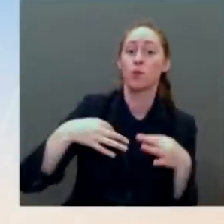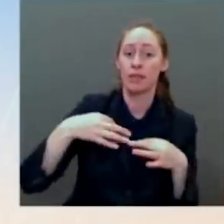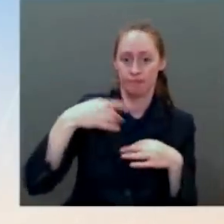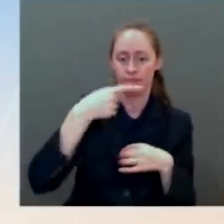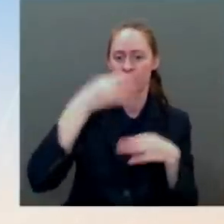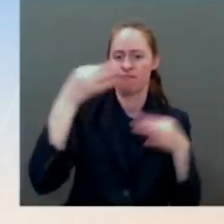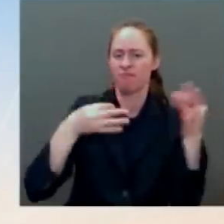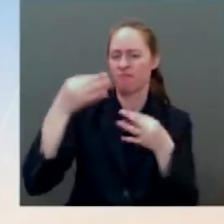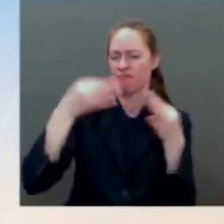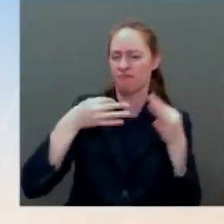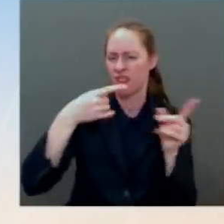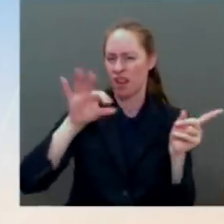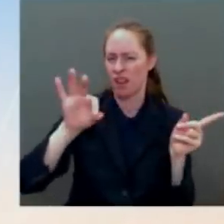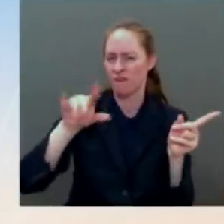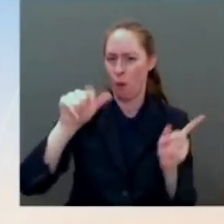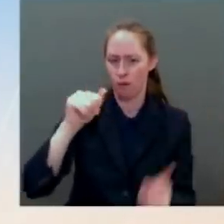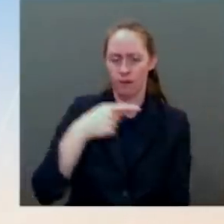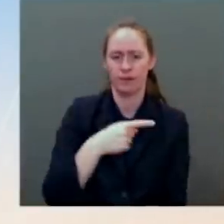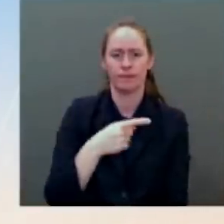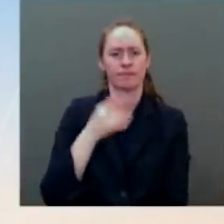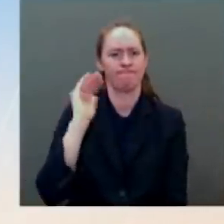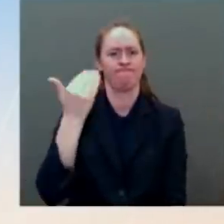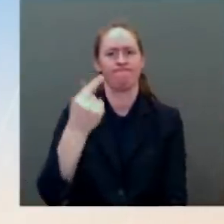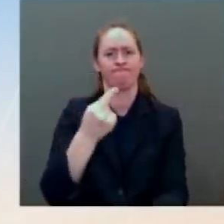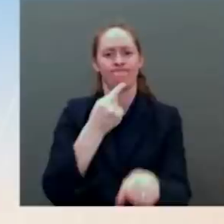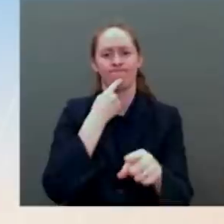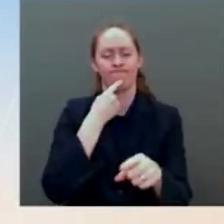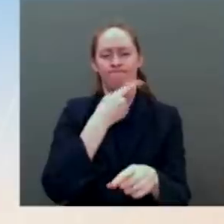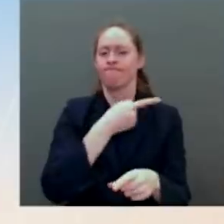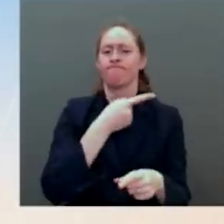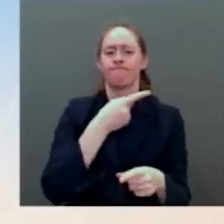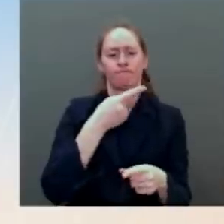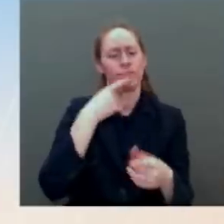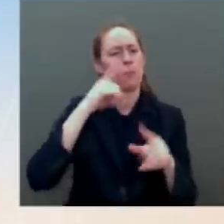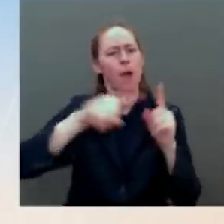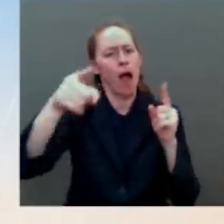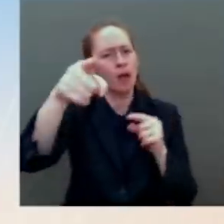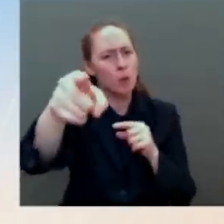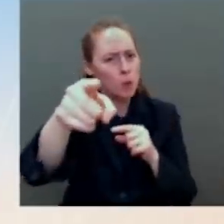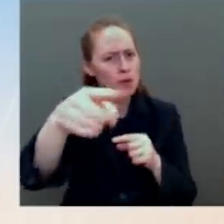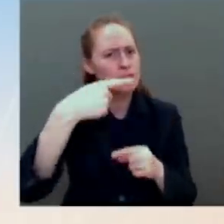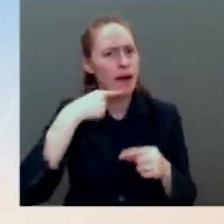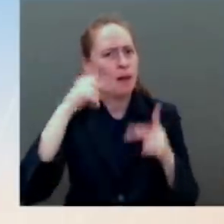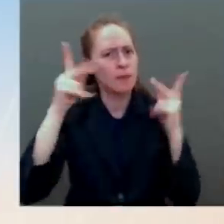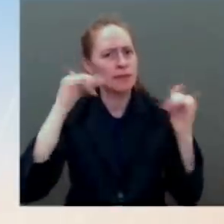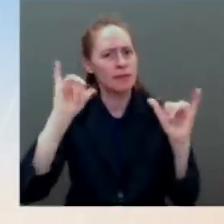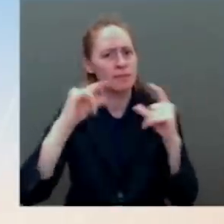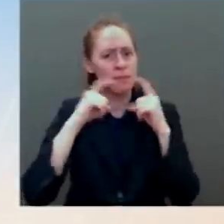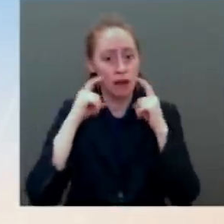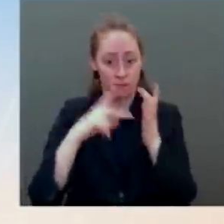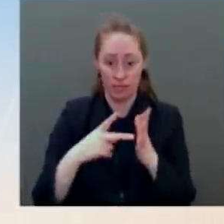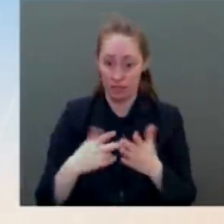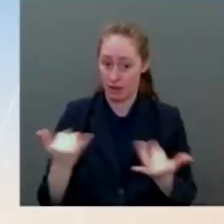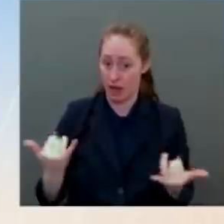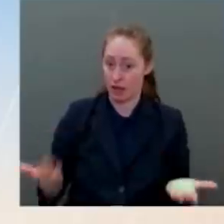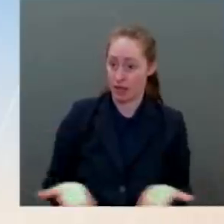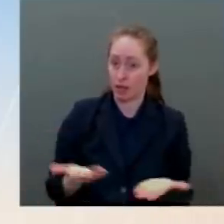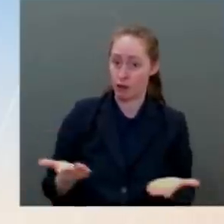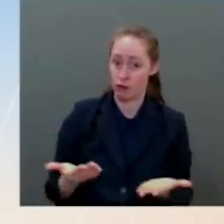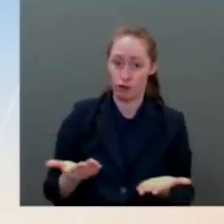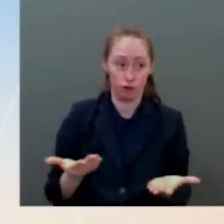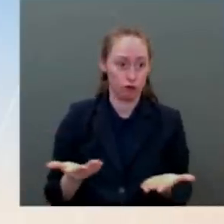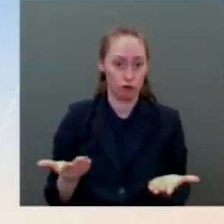wear masks. Why is it that we can sit here in the White House briefing room with no masks, but people can't